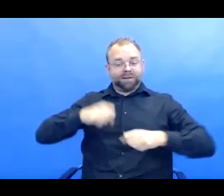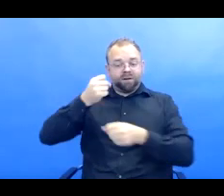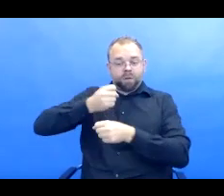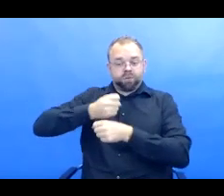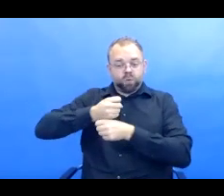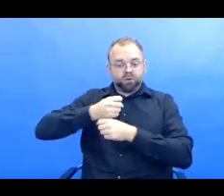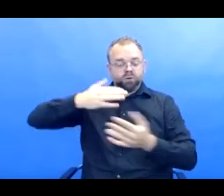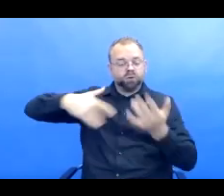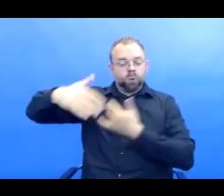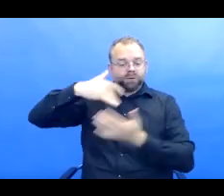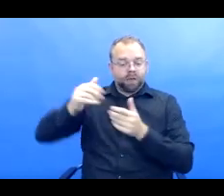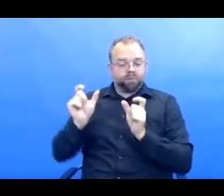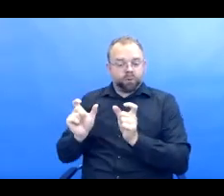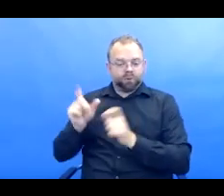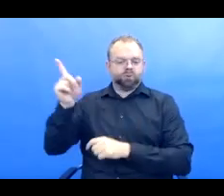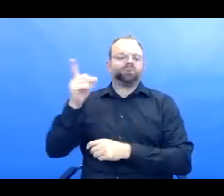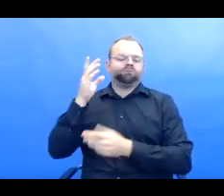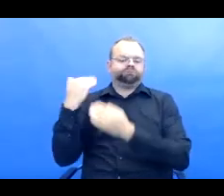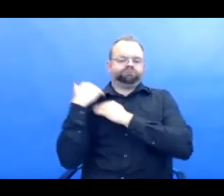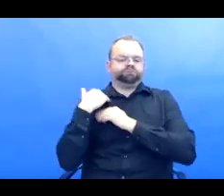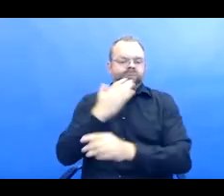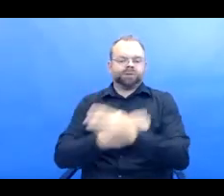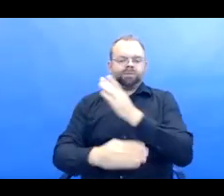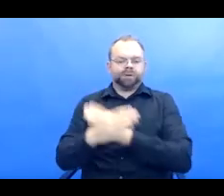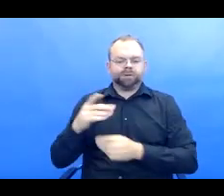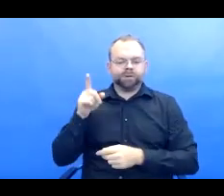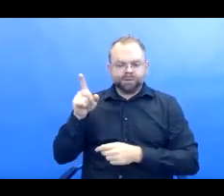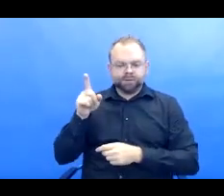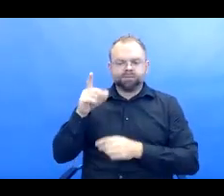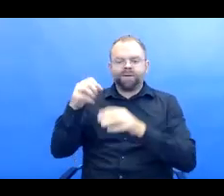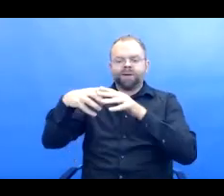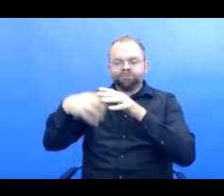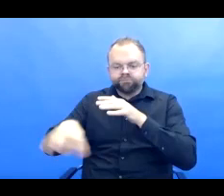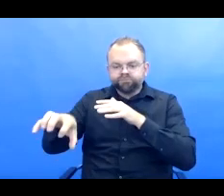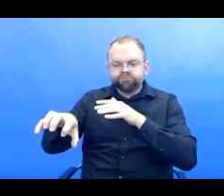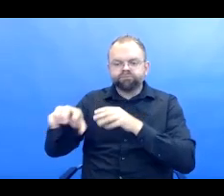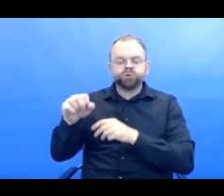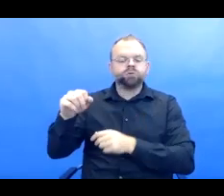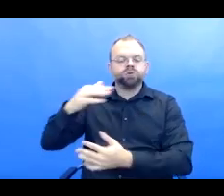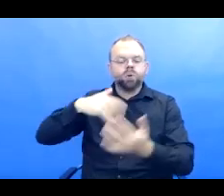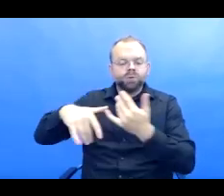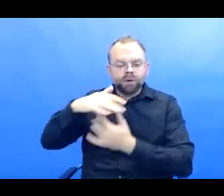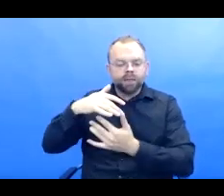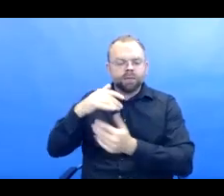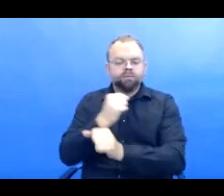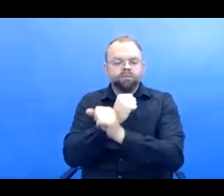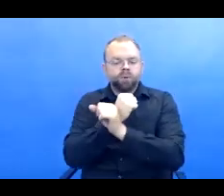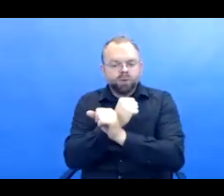of persons with disabilities. Together, we've been able to establish an interagency